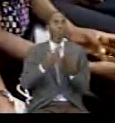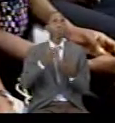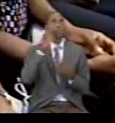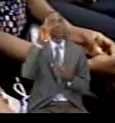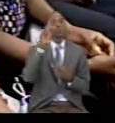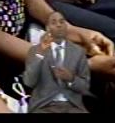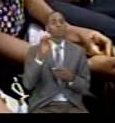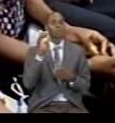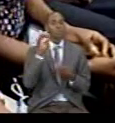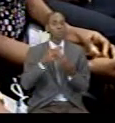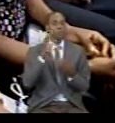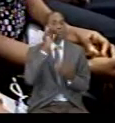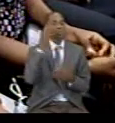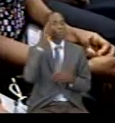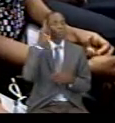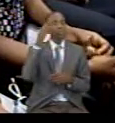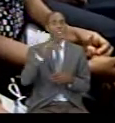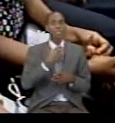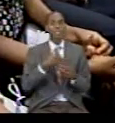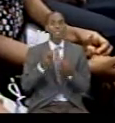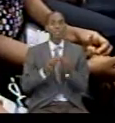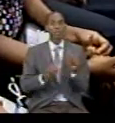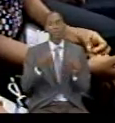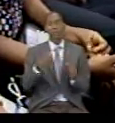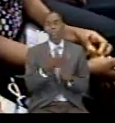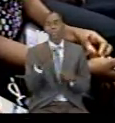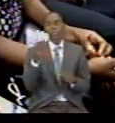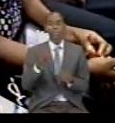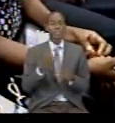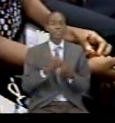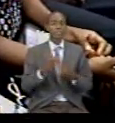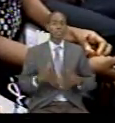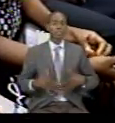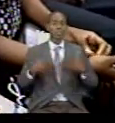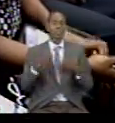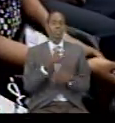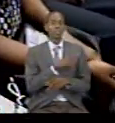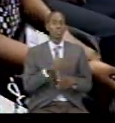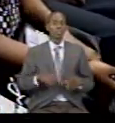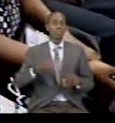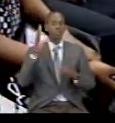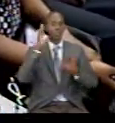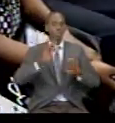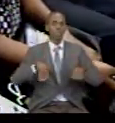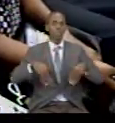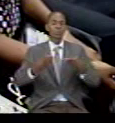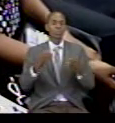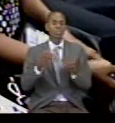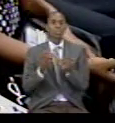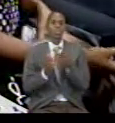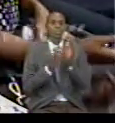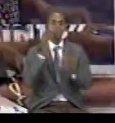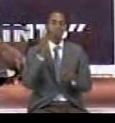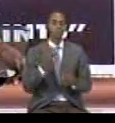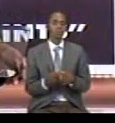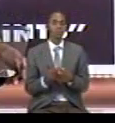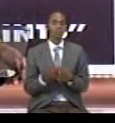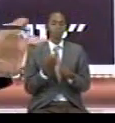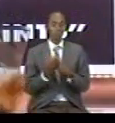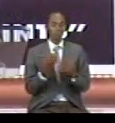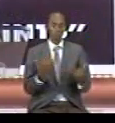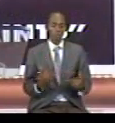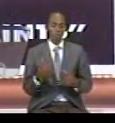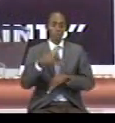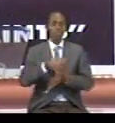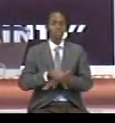bear fruit. And every other need in your life, the Lord will supply in Jesus' name. From tonight,